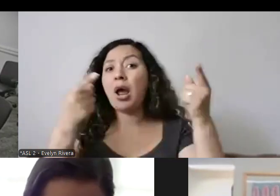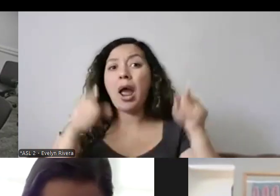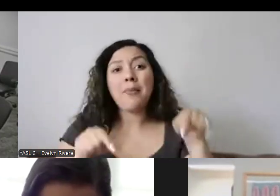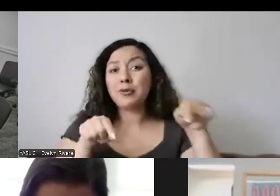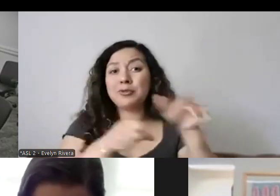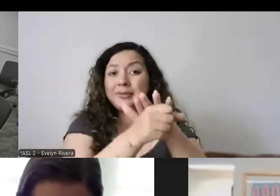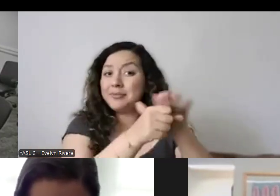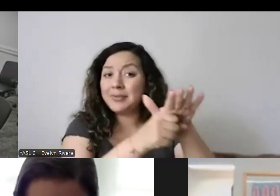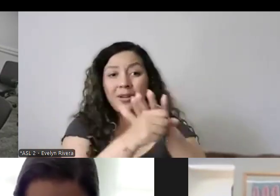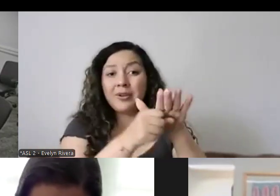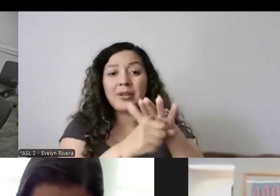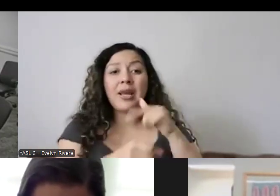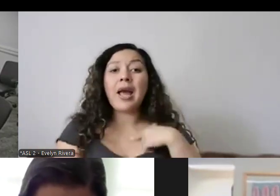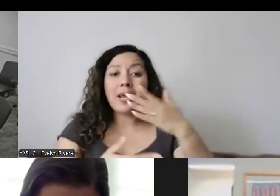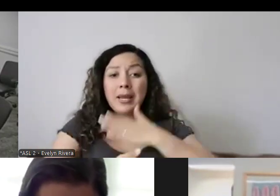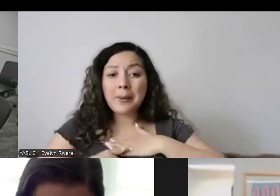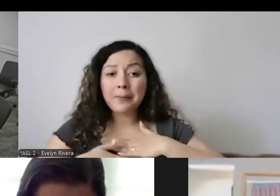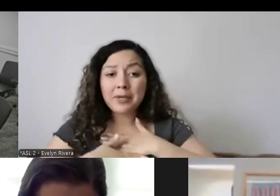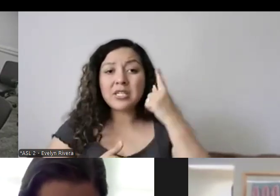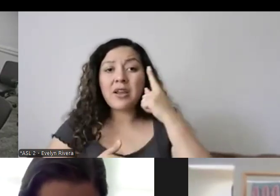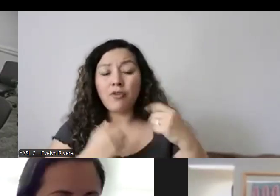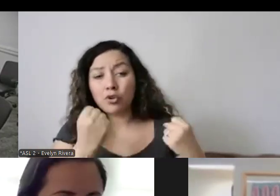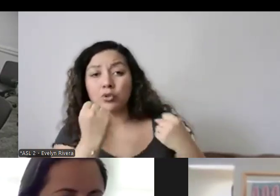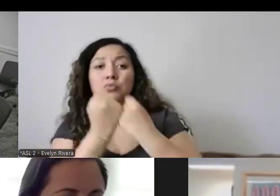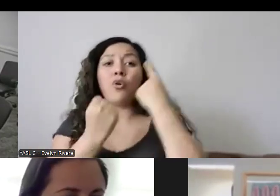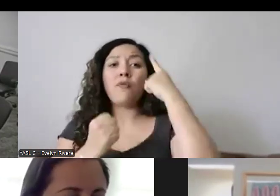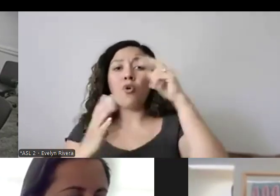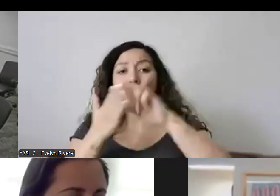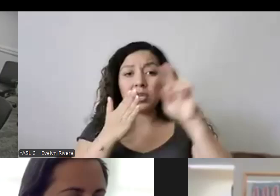And I appreciate the plug for research.